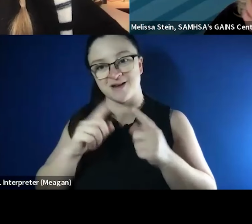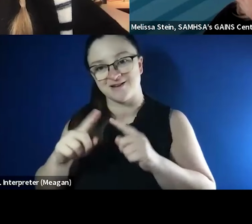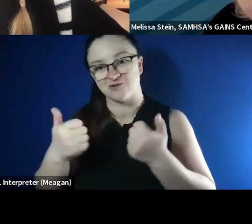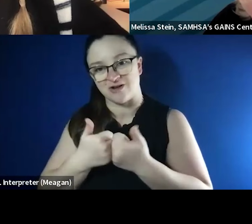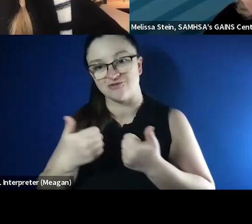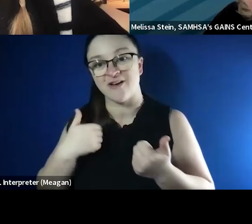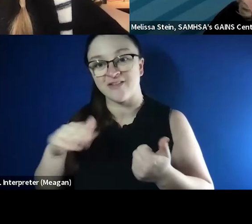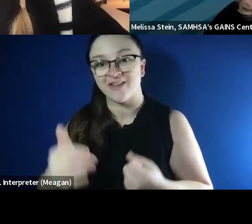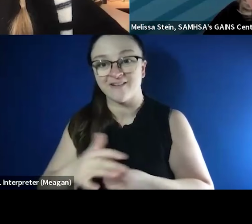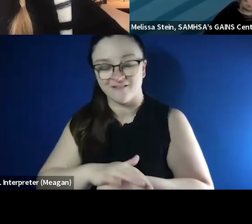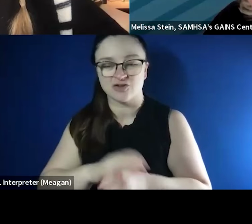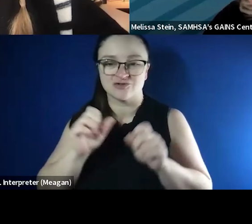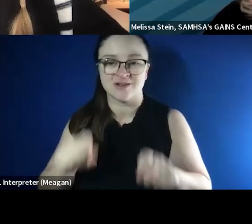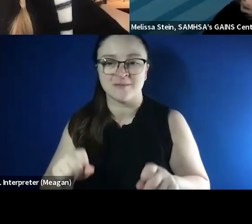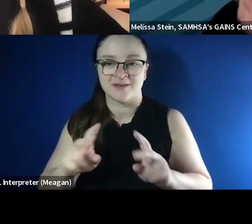be extremely